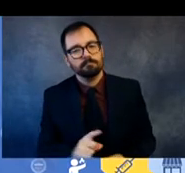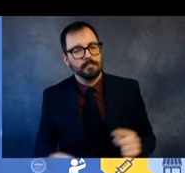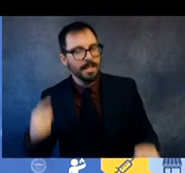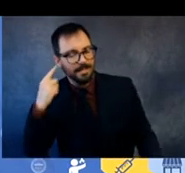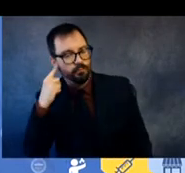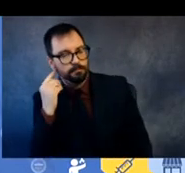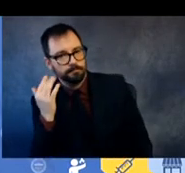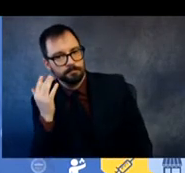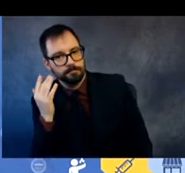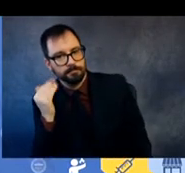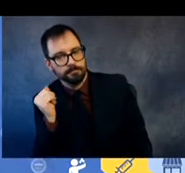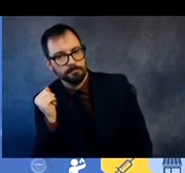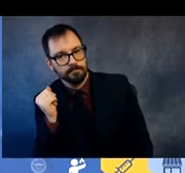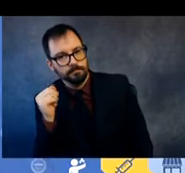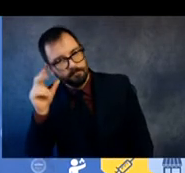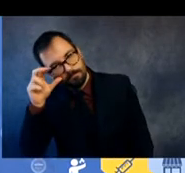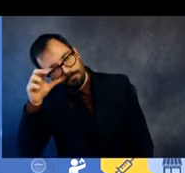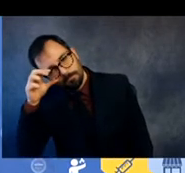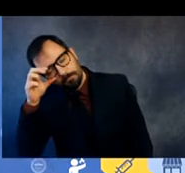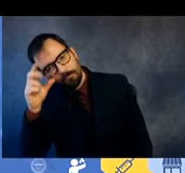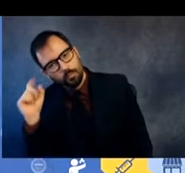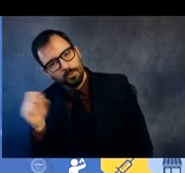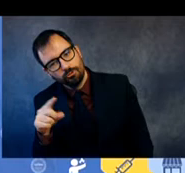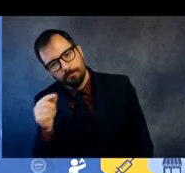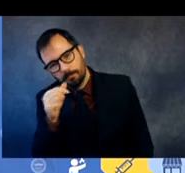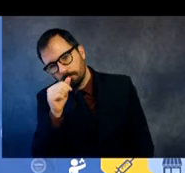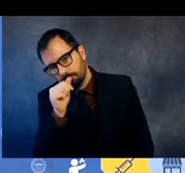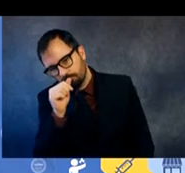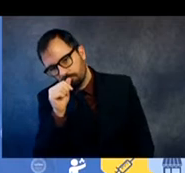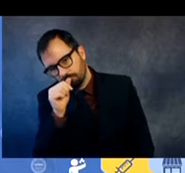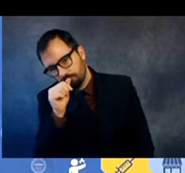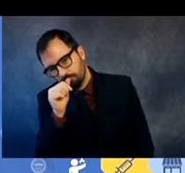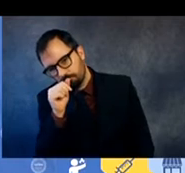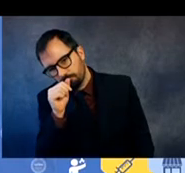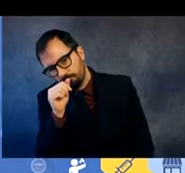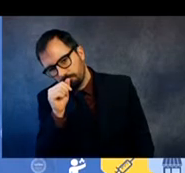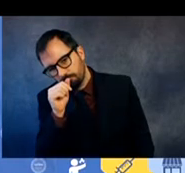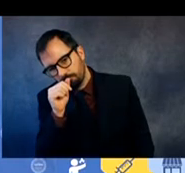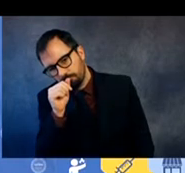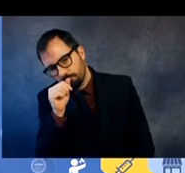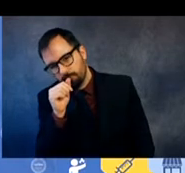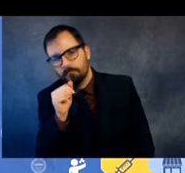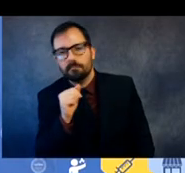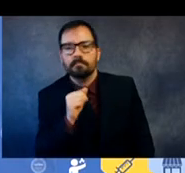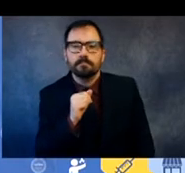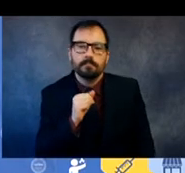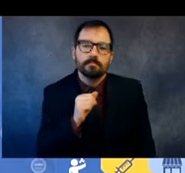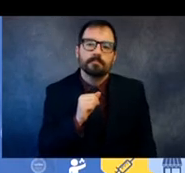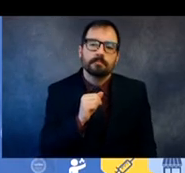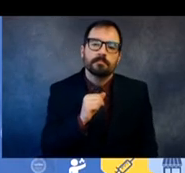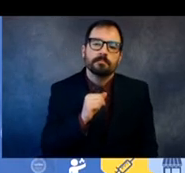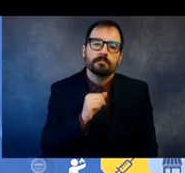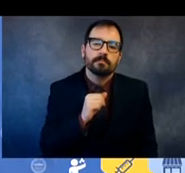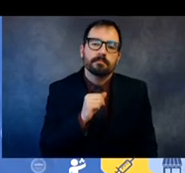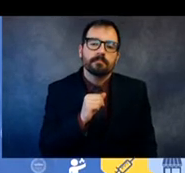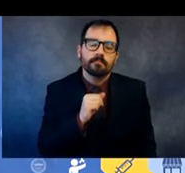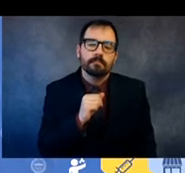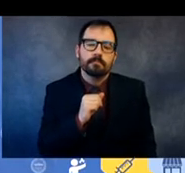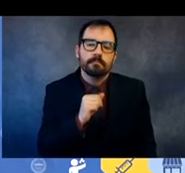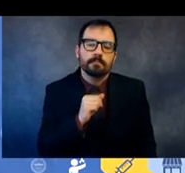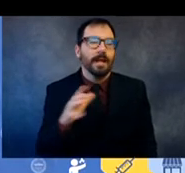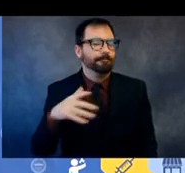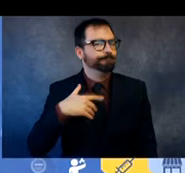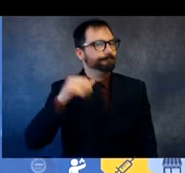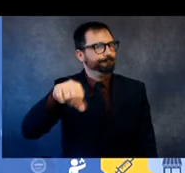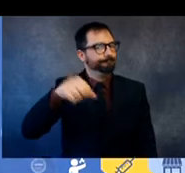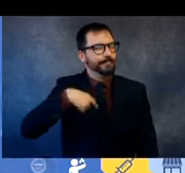know, I think you got to rely on the medical experts. I have read about this flare-up again in Italy, where they're back